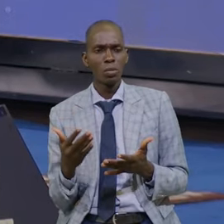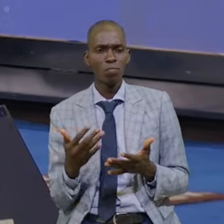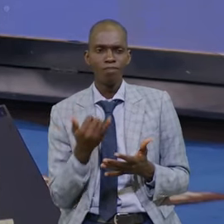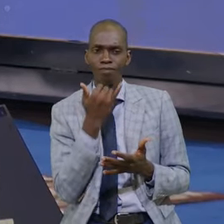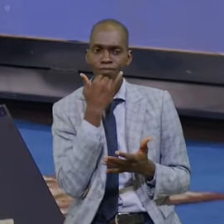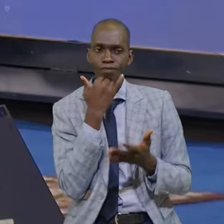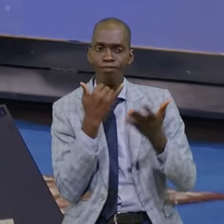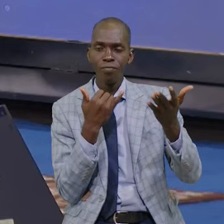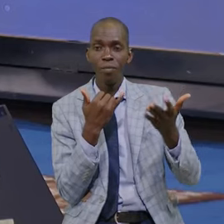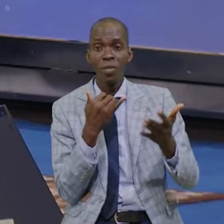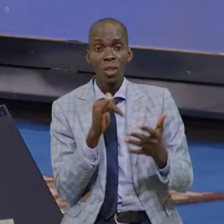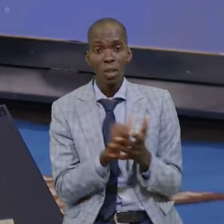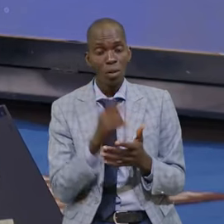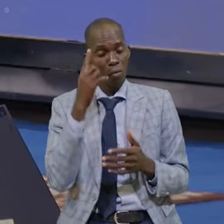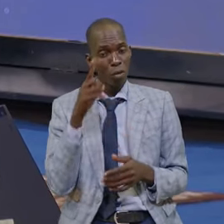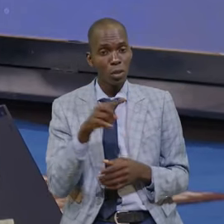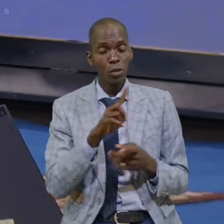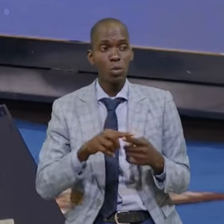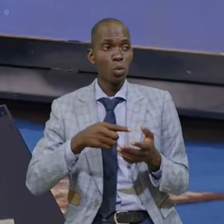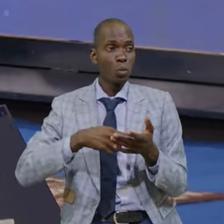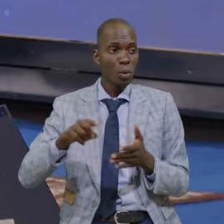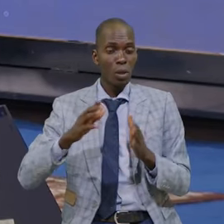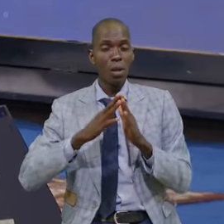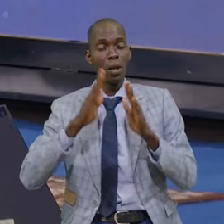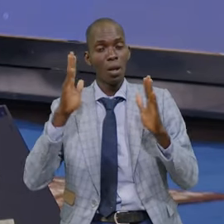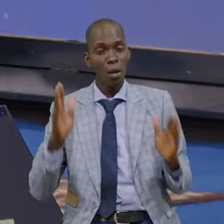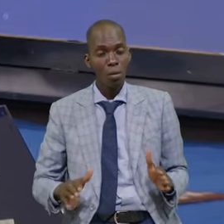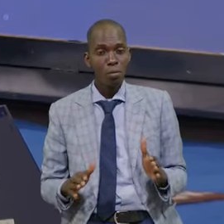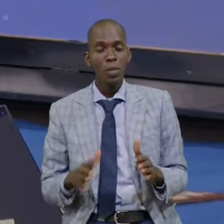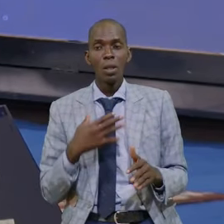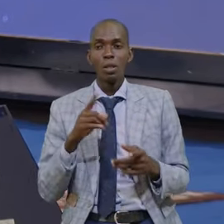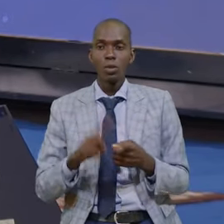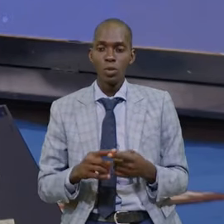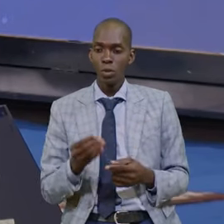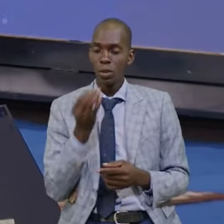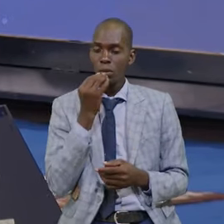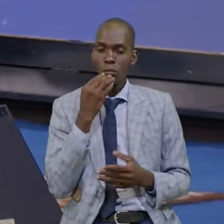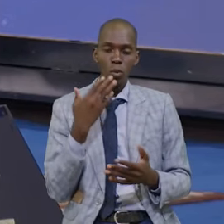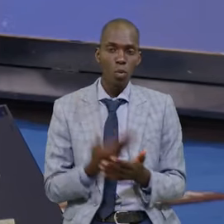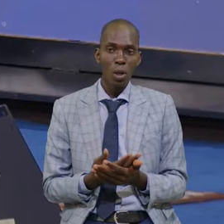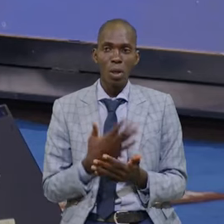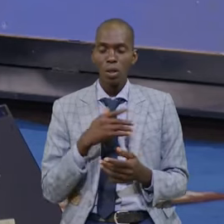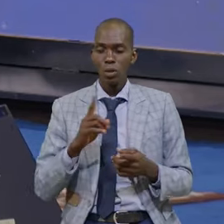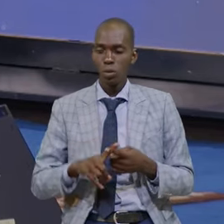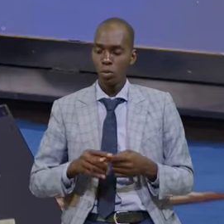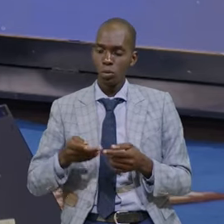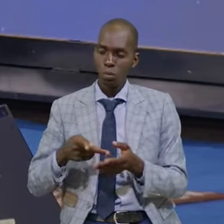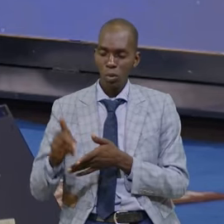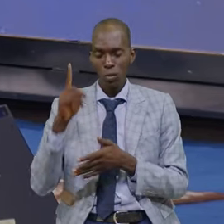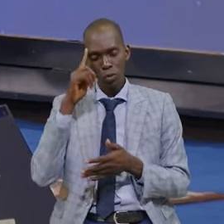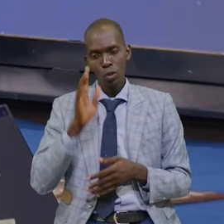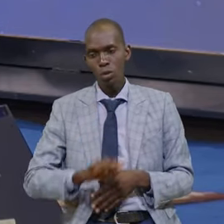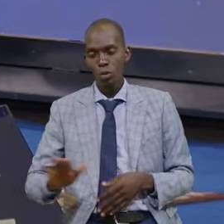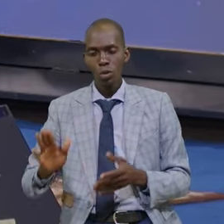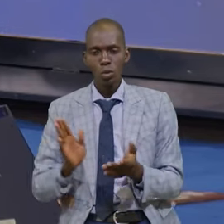pay house rent, and to feed yourself, and to school your children, and to